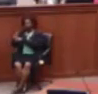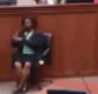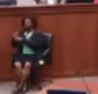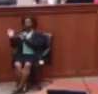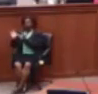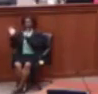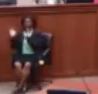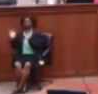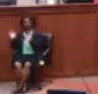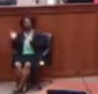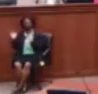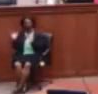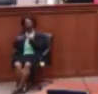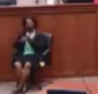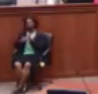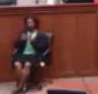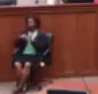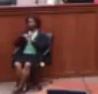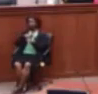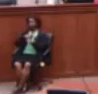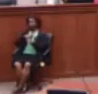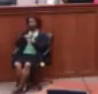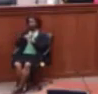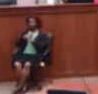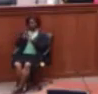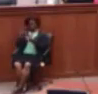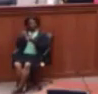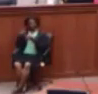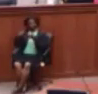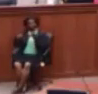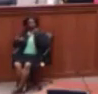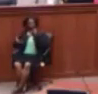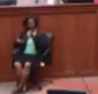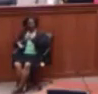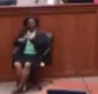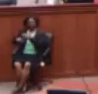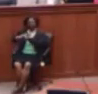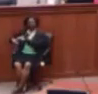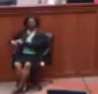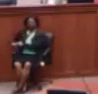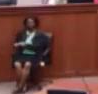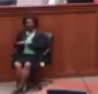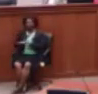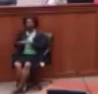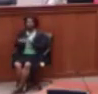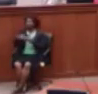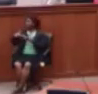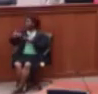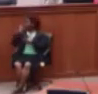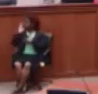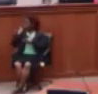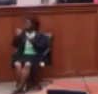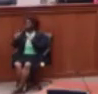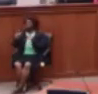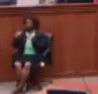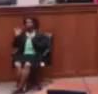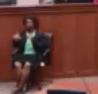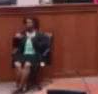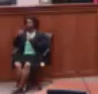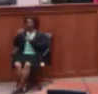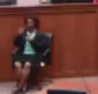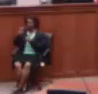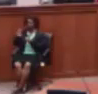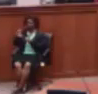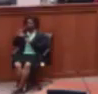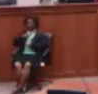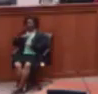What we're proposing as next steps is that we kick off a review of the credentials, and that we will re-engage the IBC